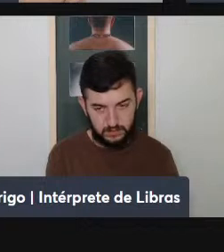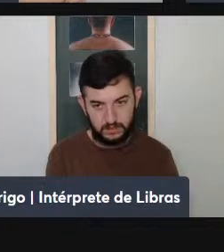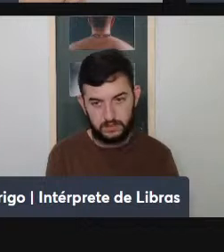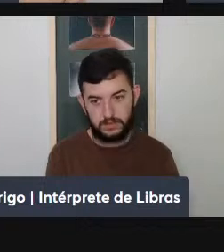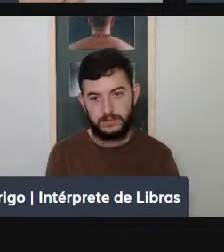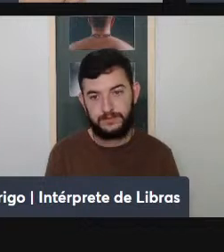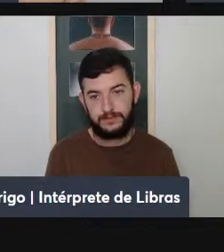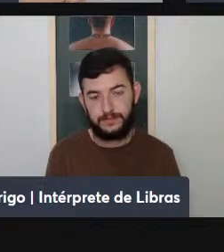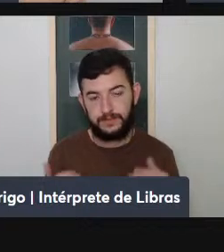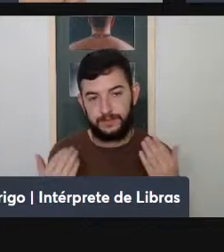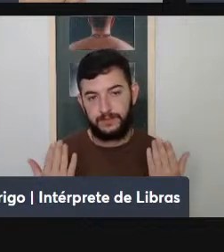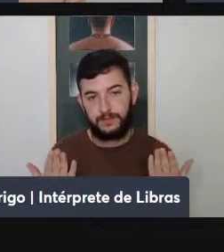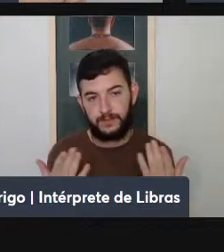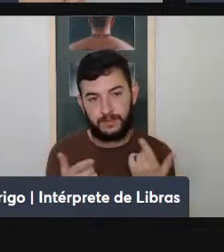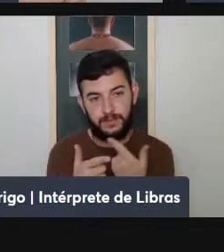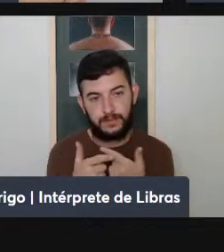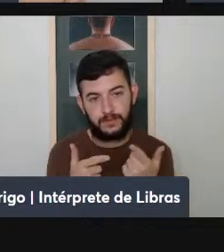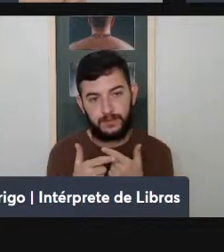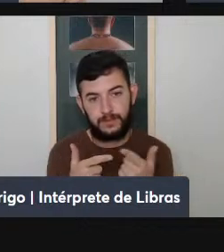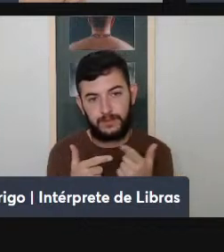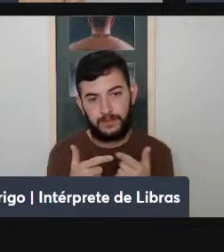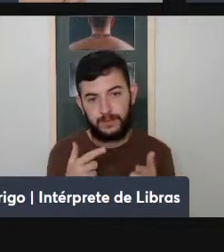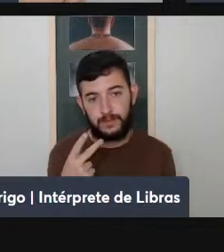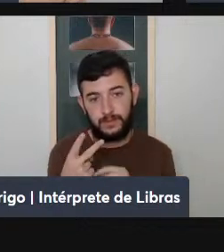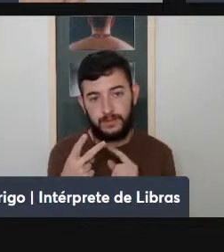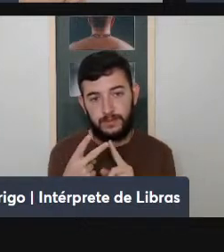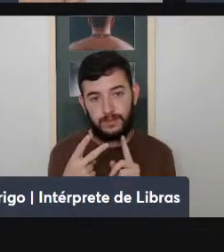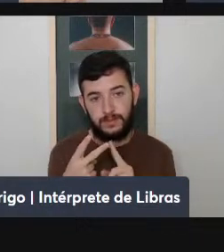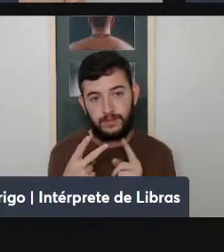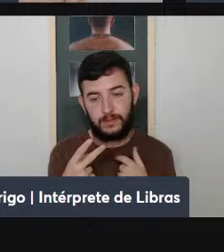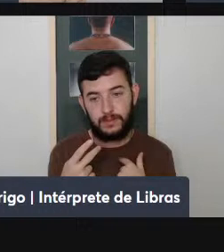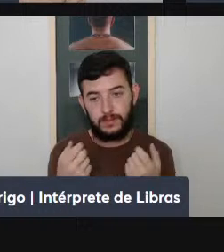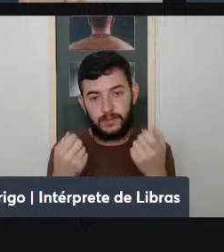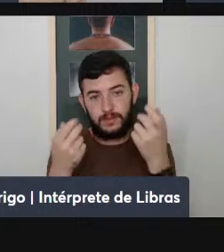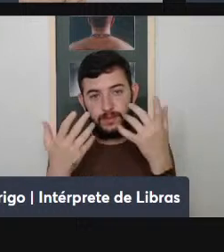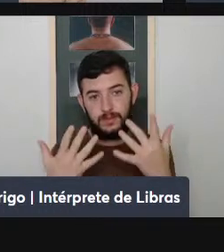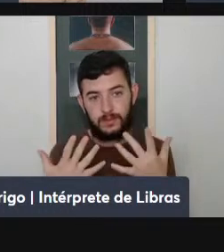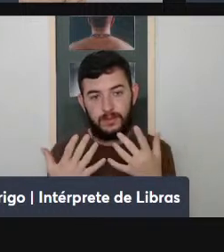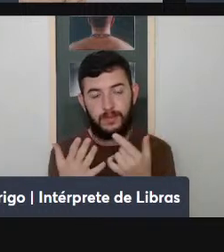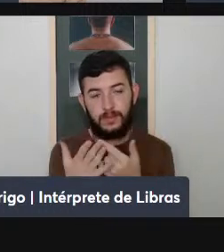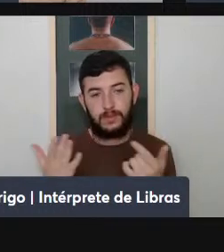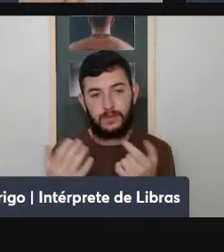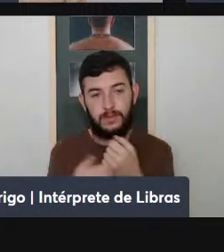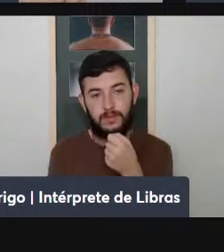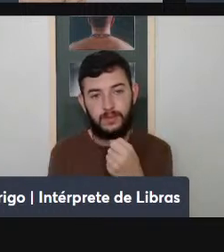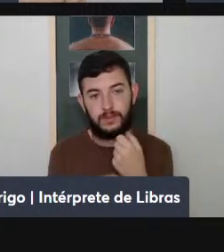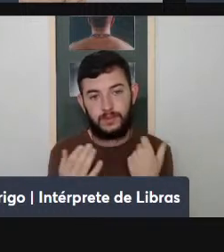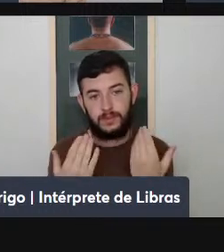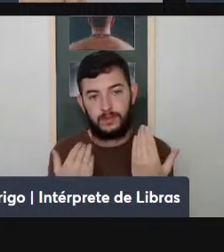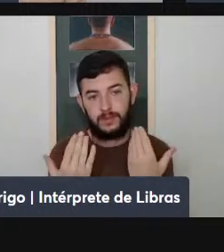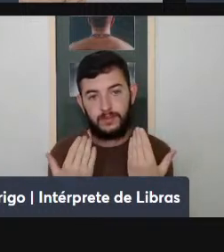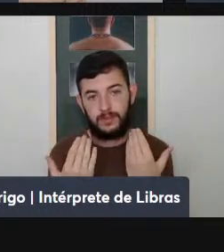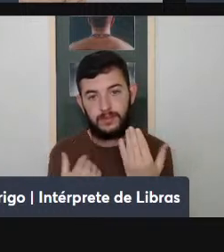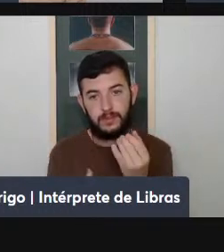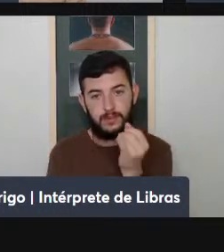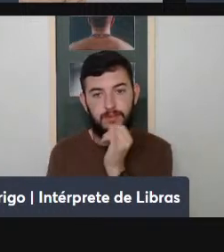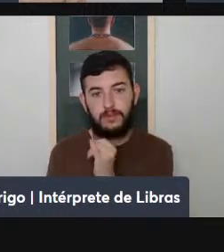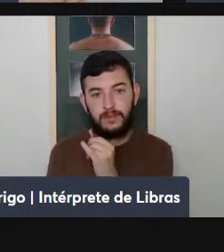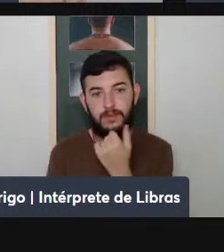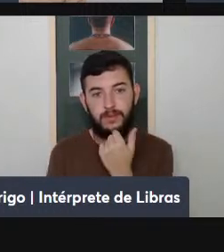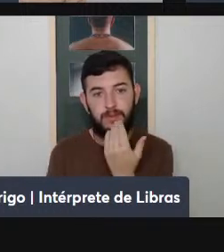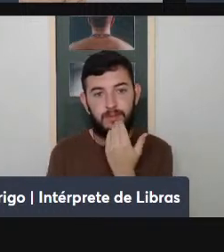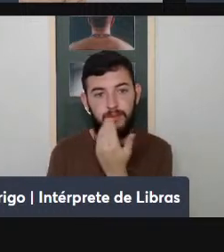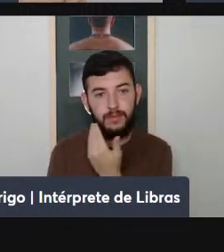Então, outro problema é que quando falando com jornalistas, por exemplo, que pedem